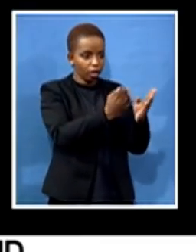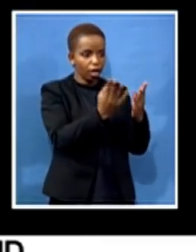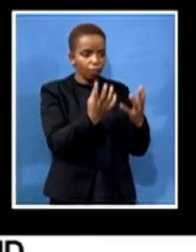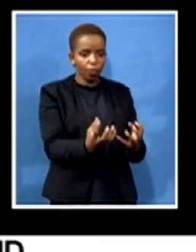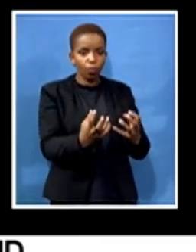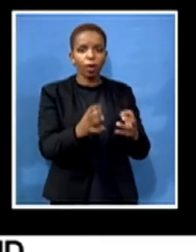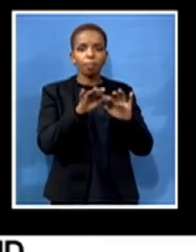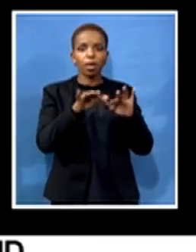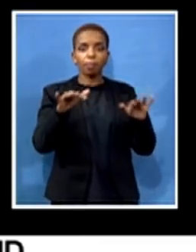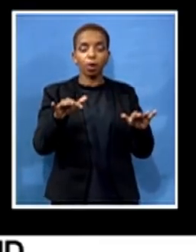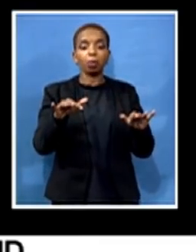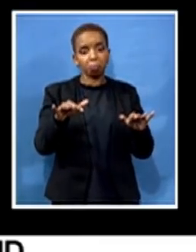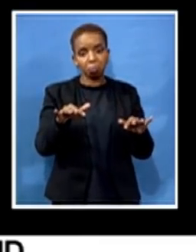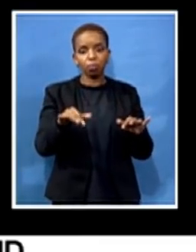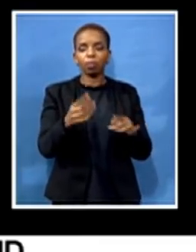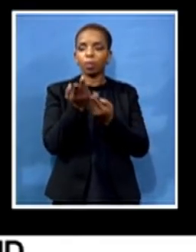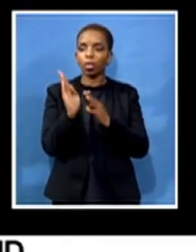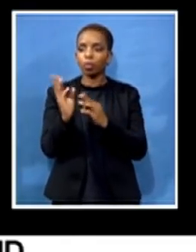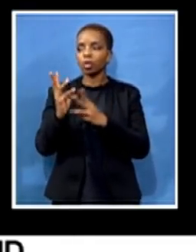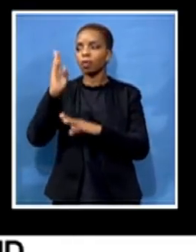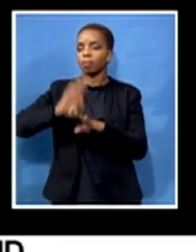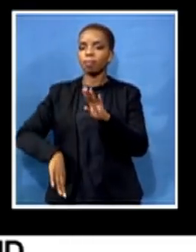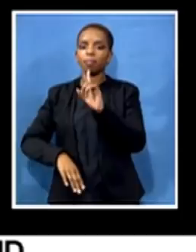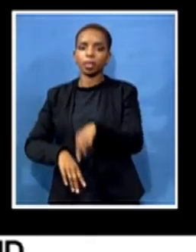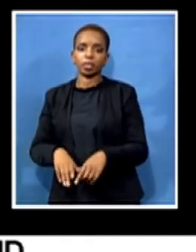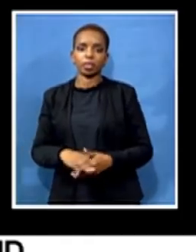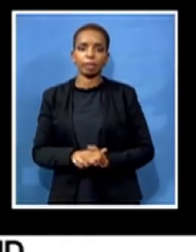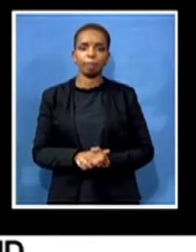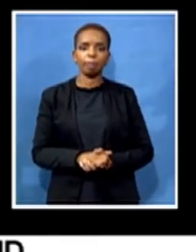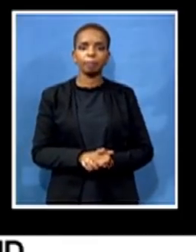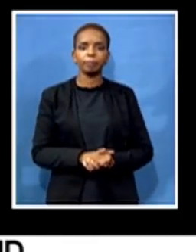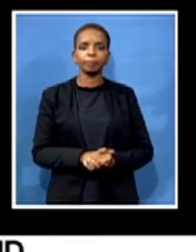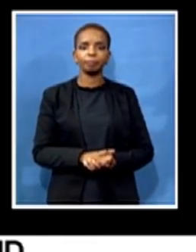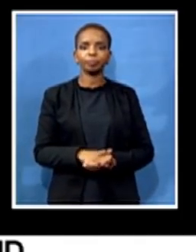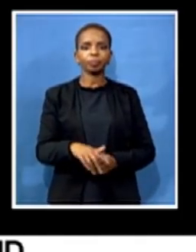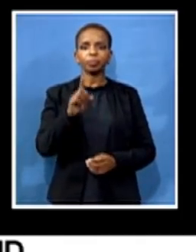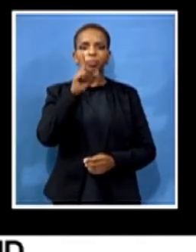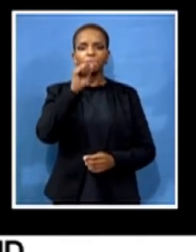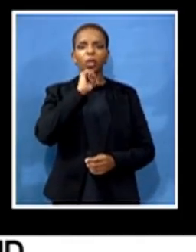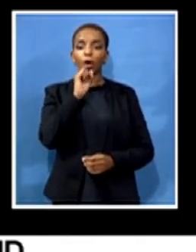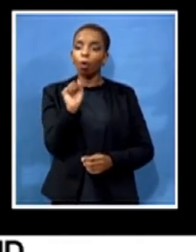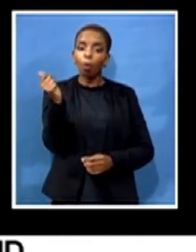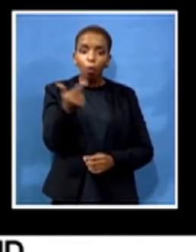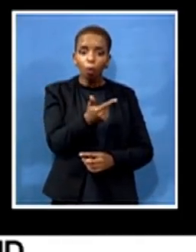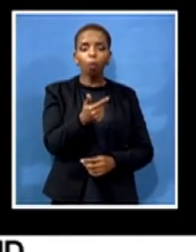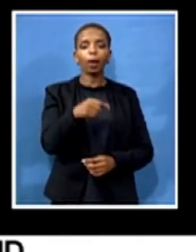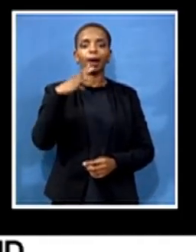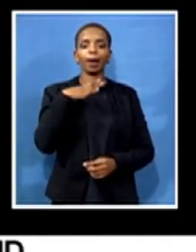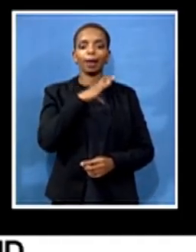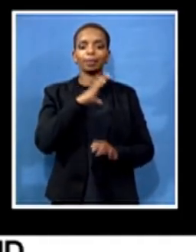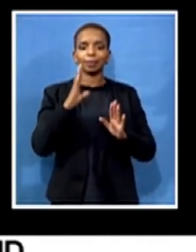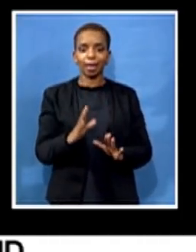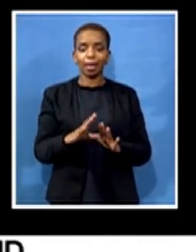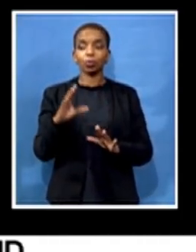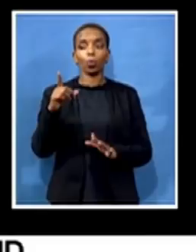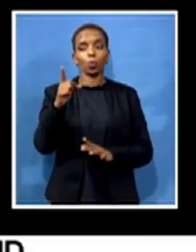consequences. And it's not all councillors who are corrupt, but those that